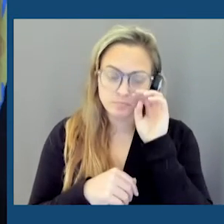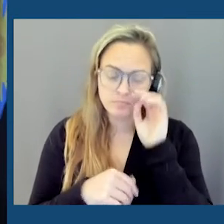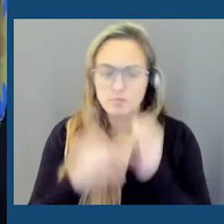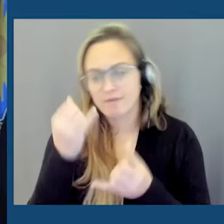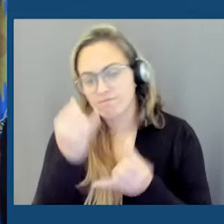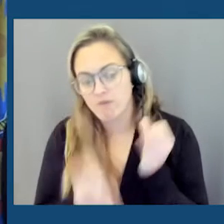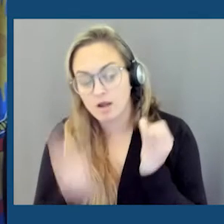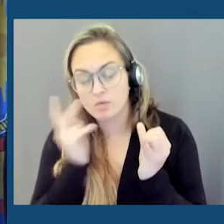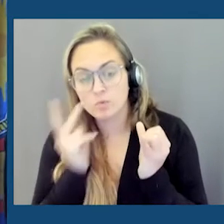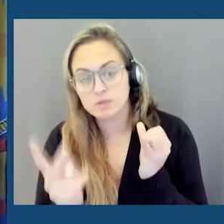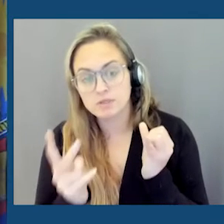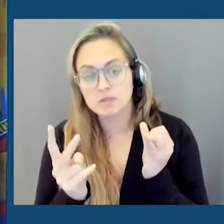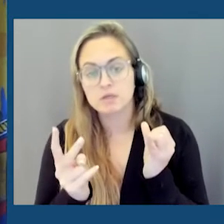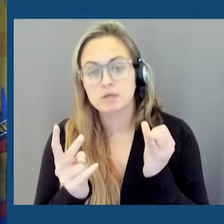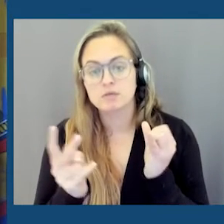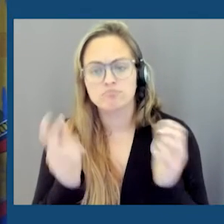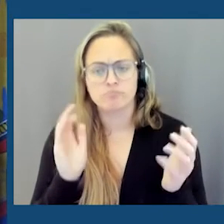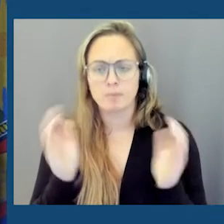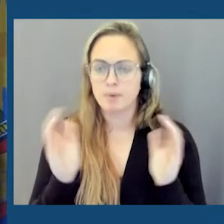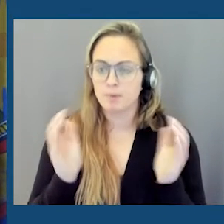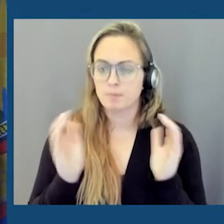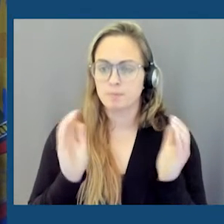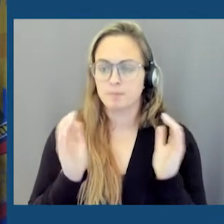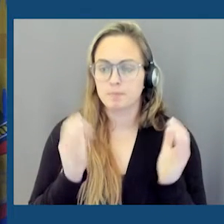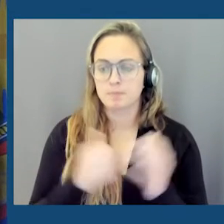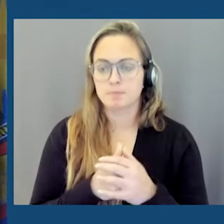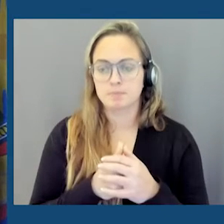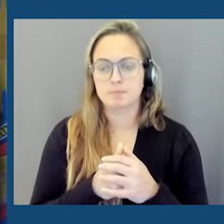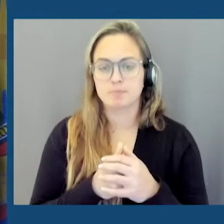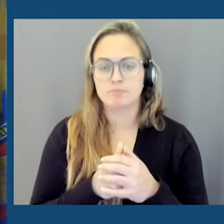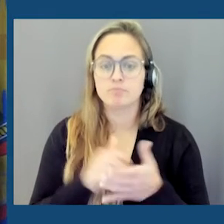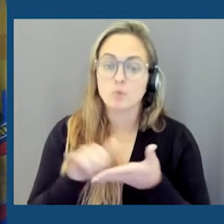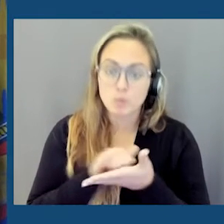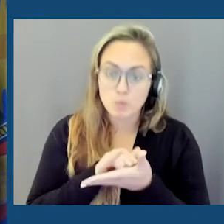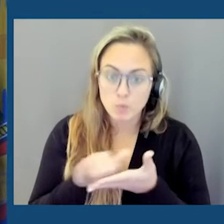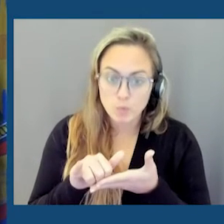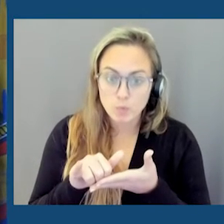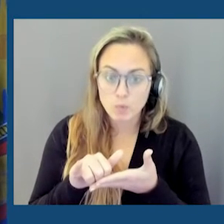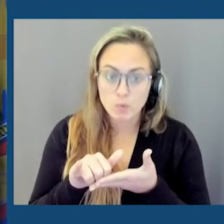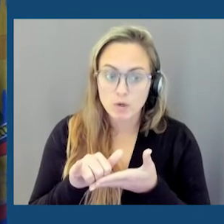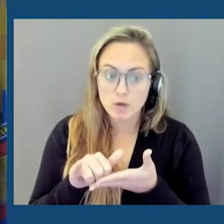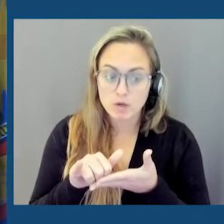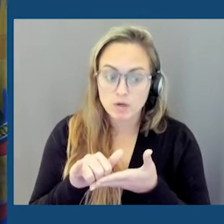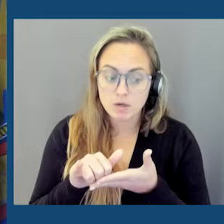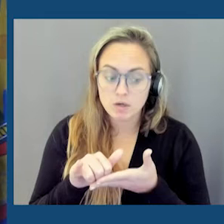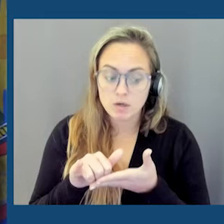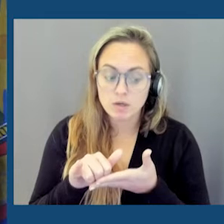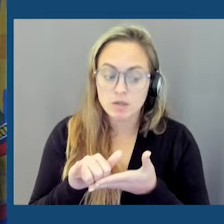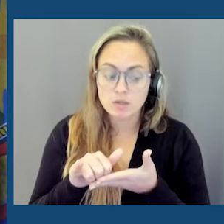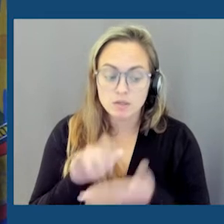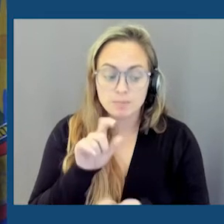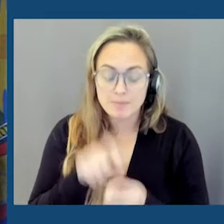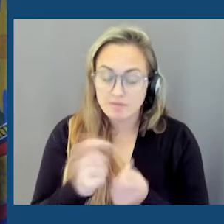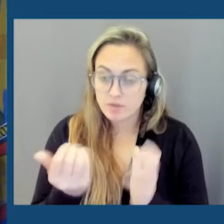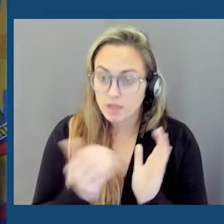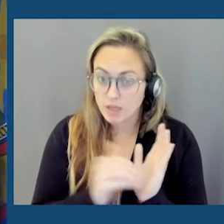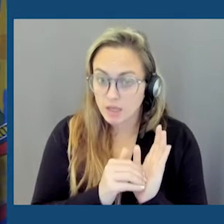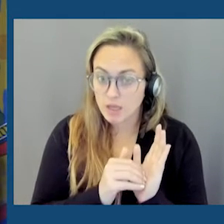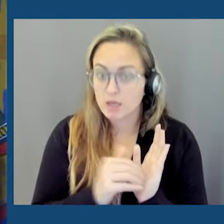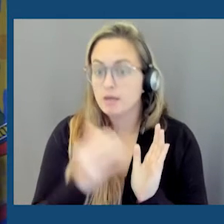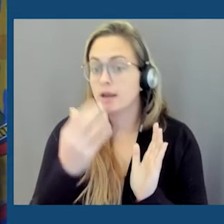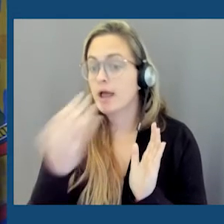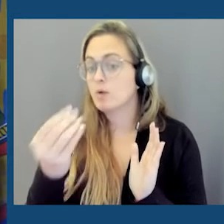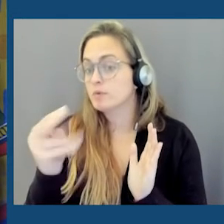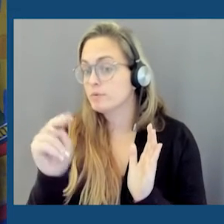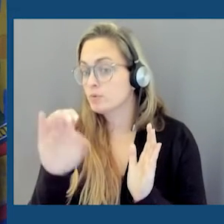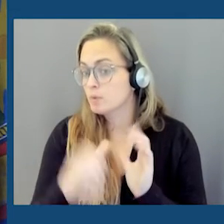see is by comparison. New York is not right now particularly, again, outside New York City, where most